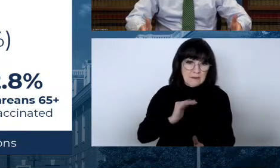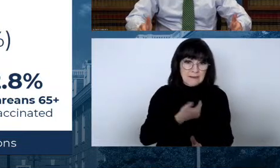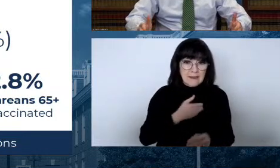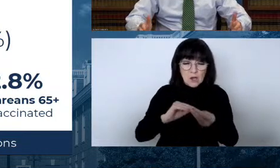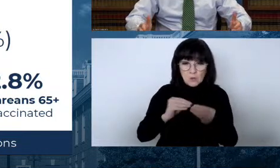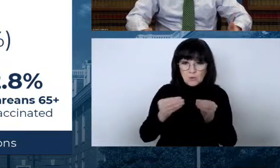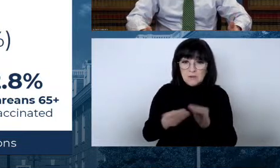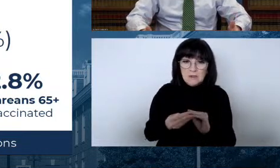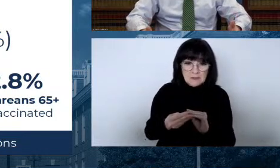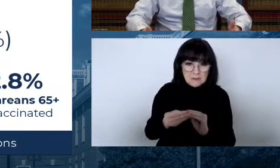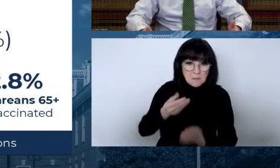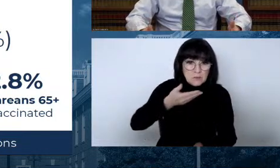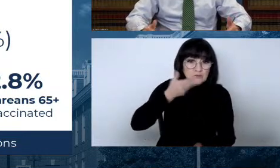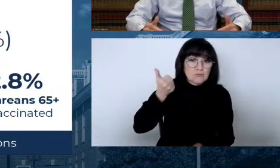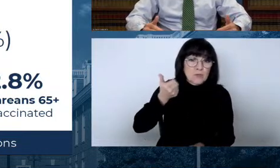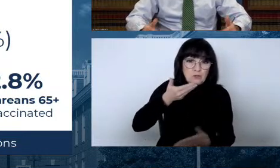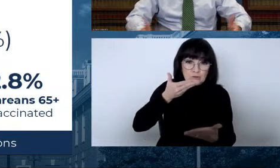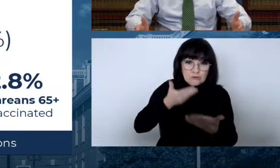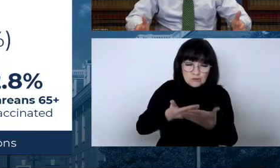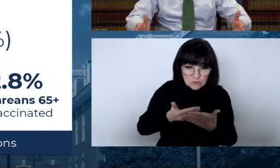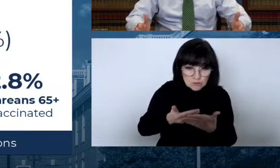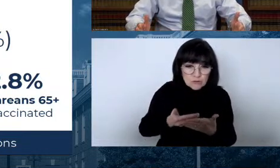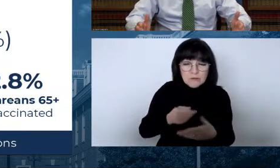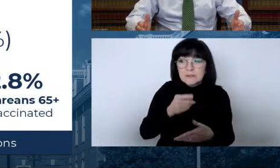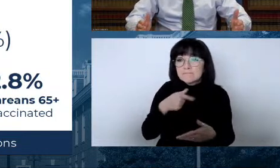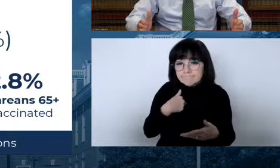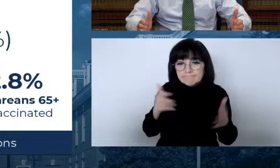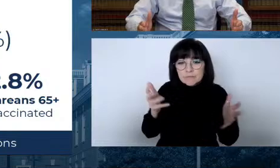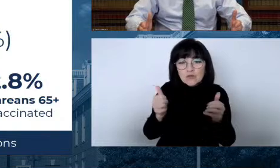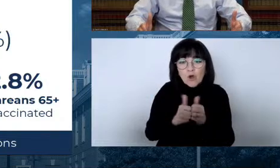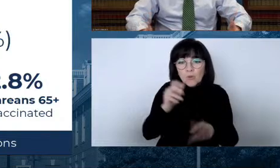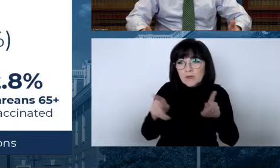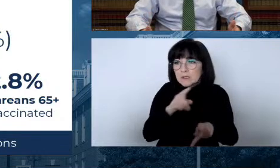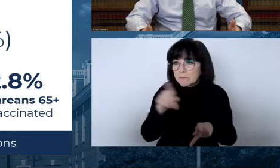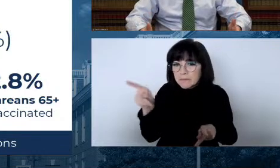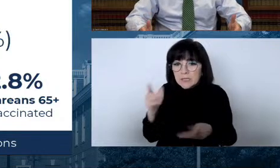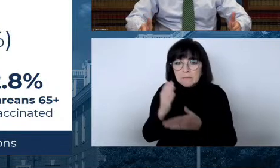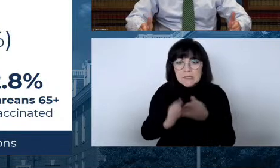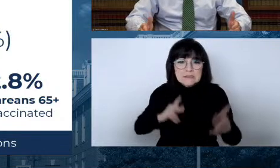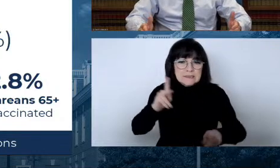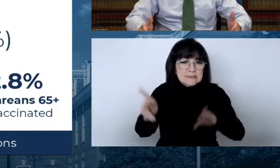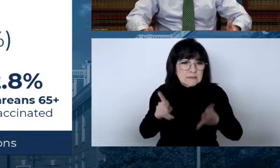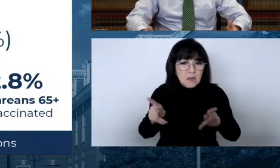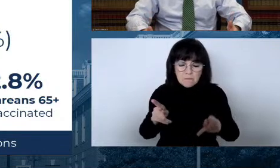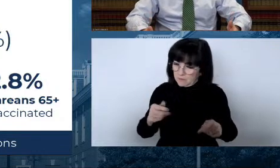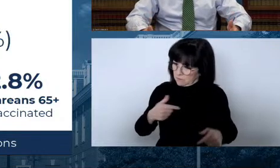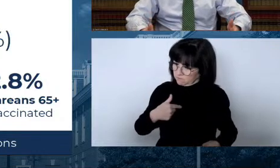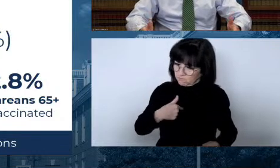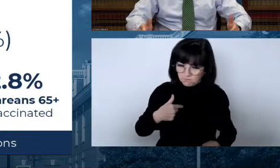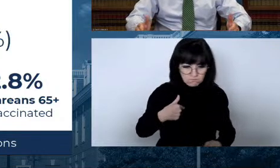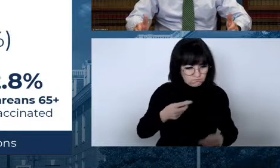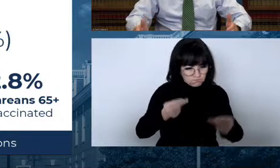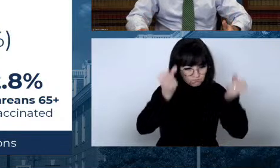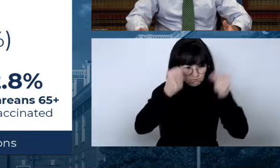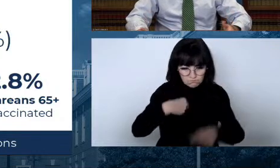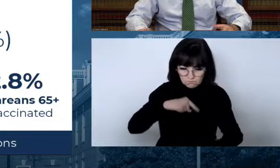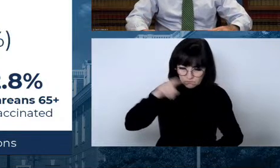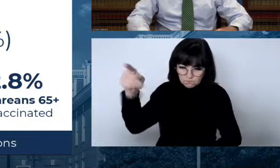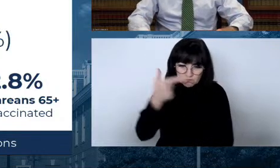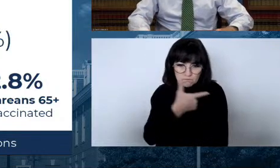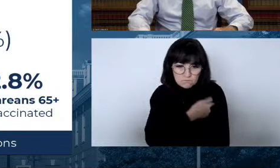their shots, been very vigilant about it, talk to those people all the time. We thank you for that. You're protecting yourselves,